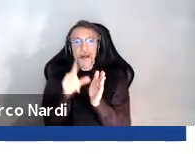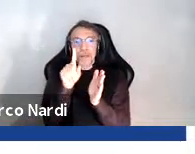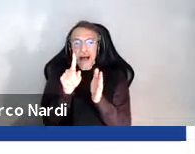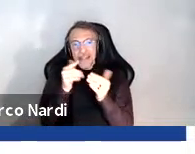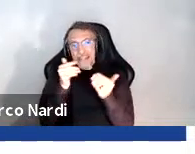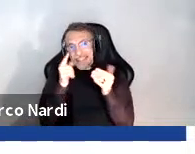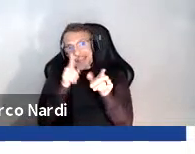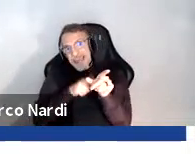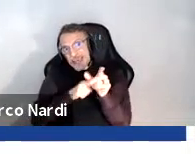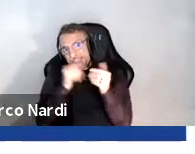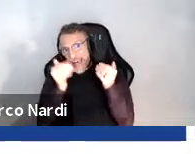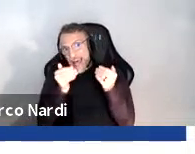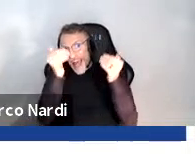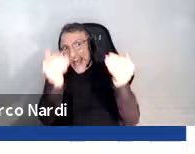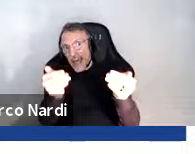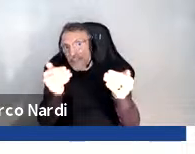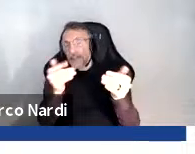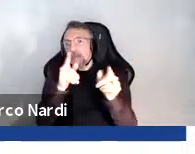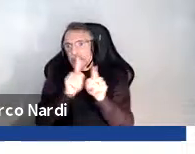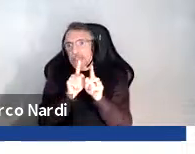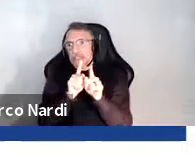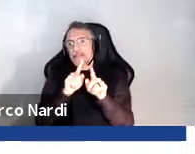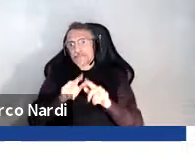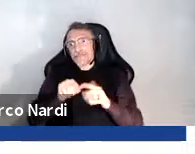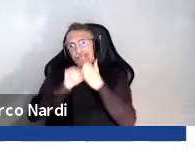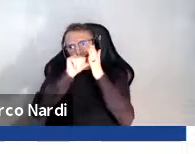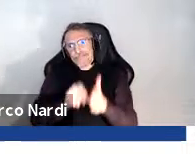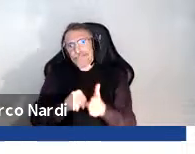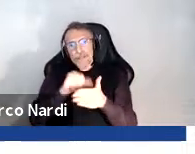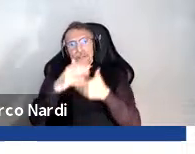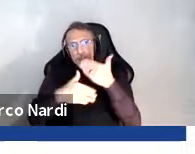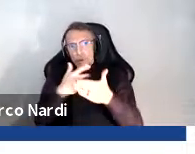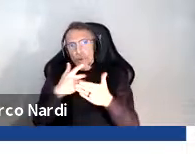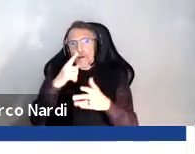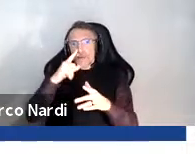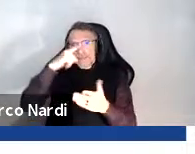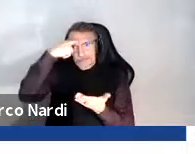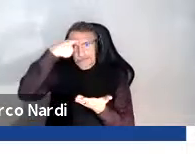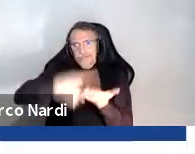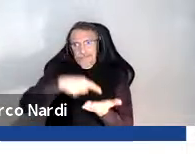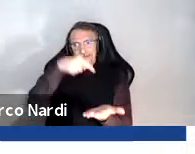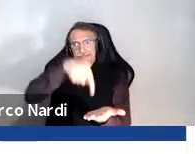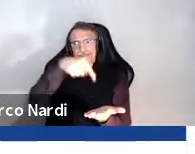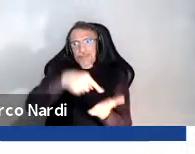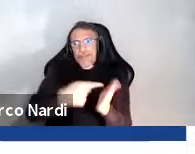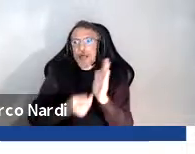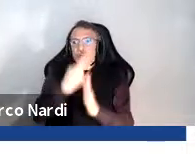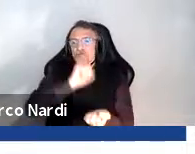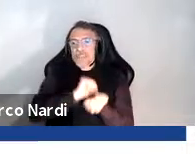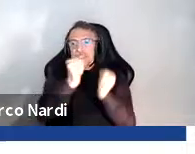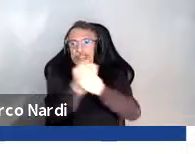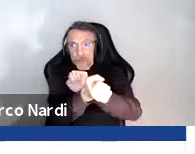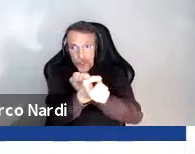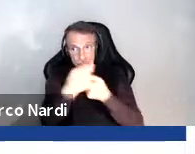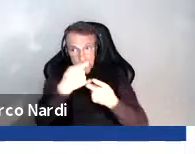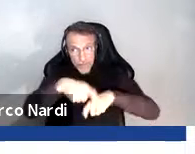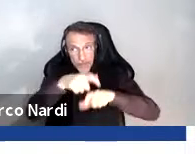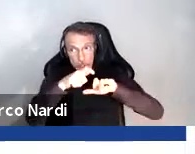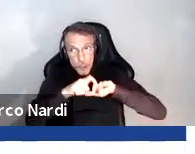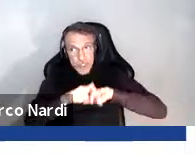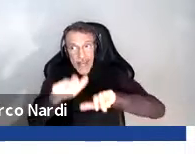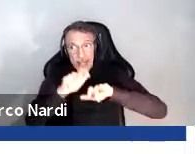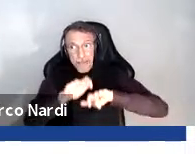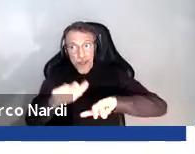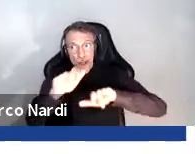years for the aspired transition to sustainability. So they will determine our transition to sustainability. I